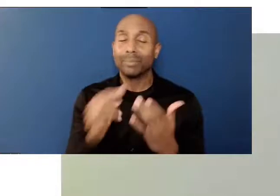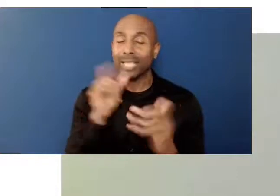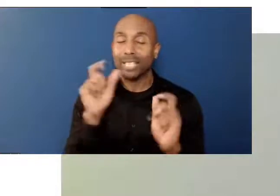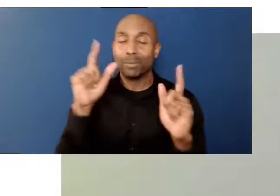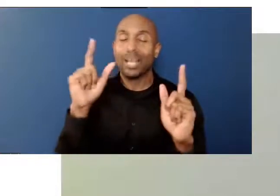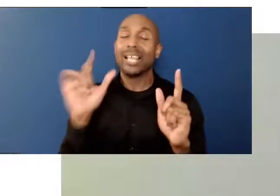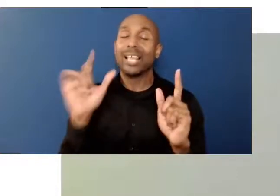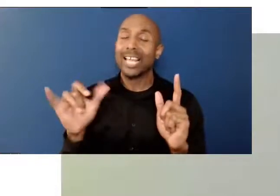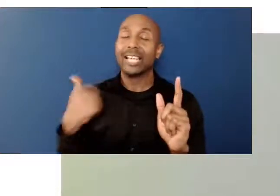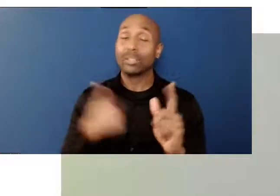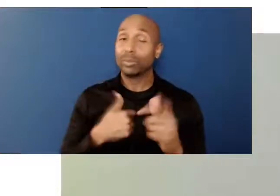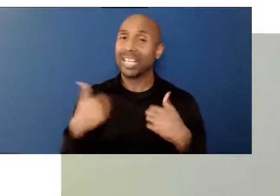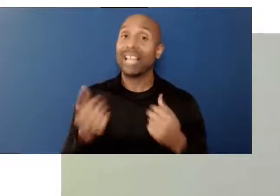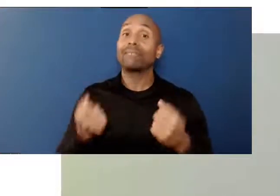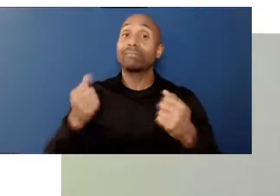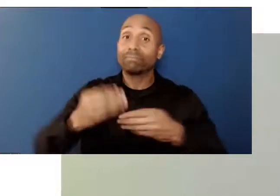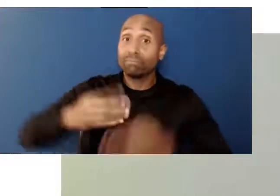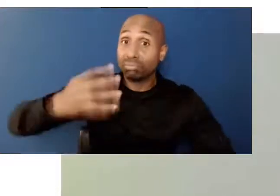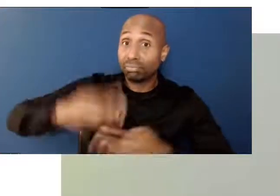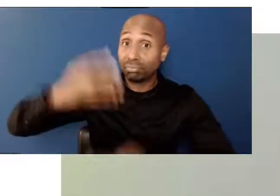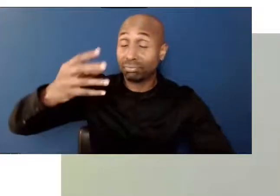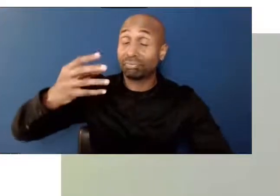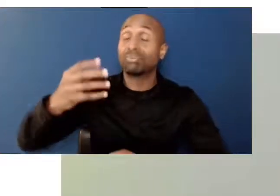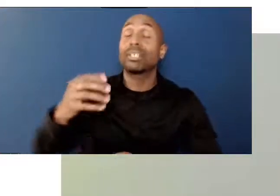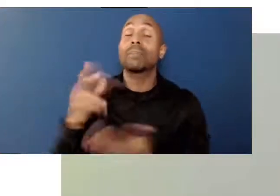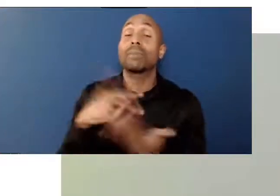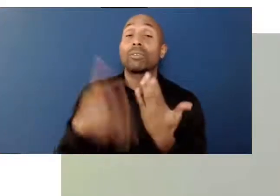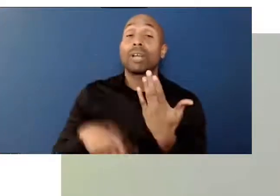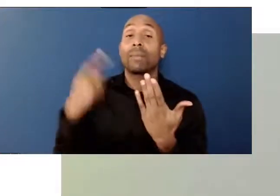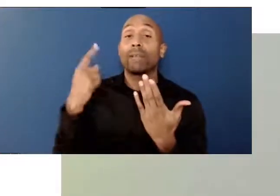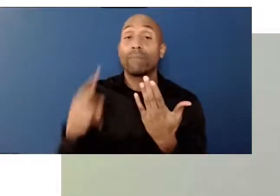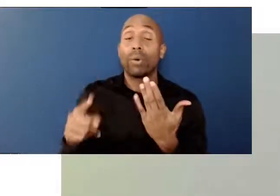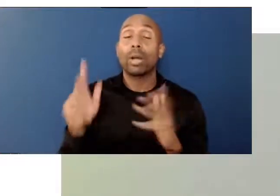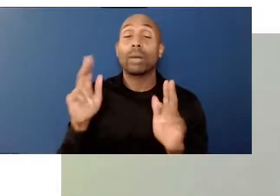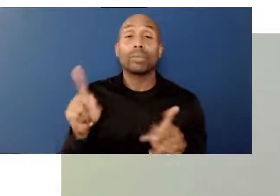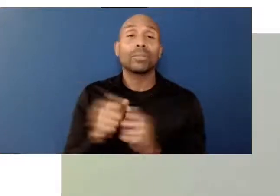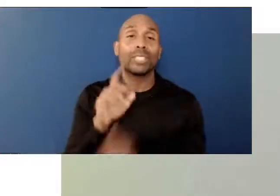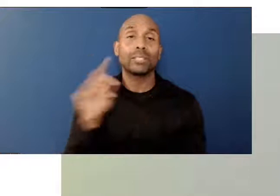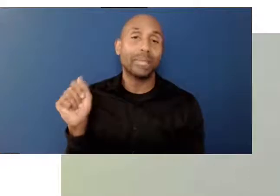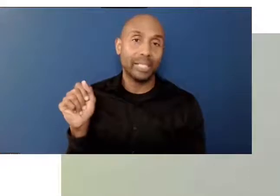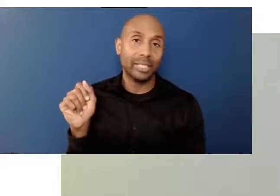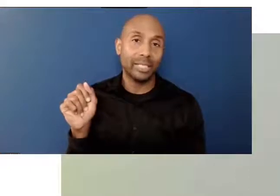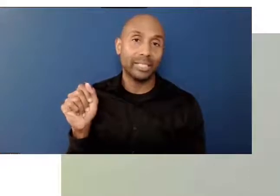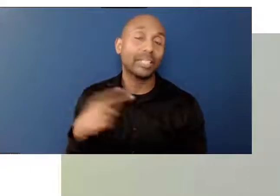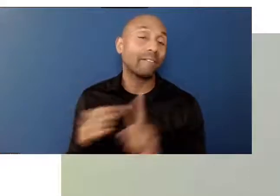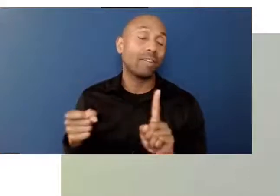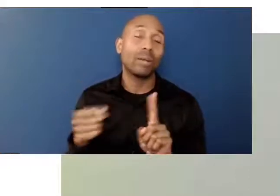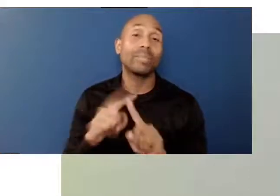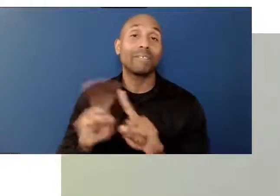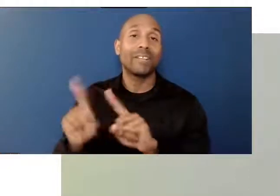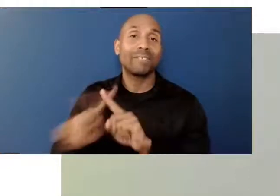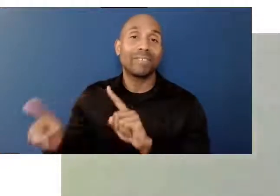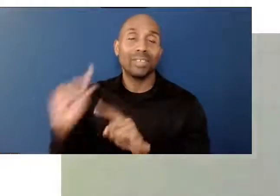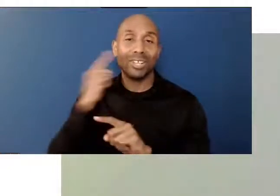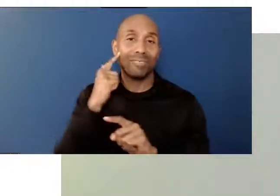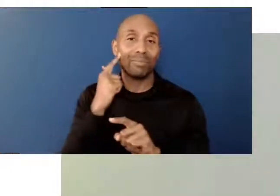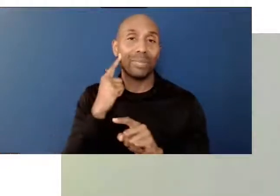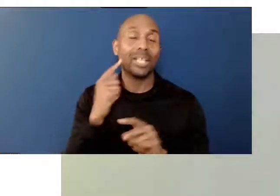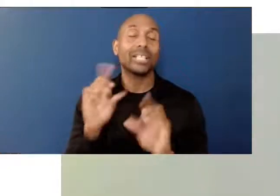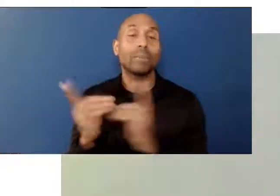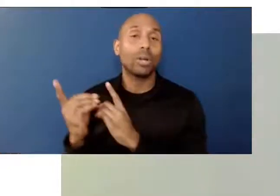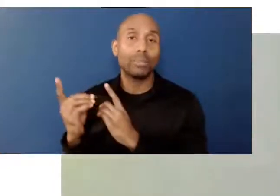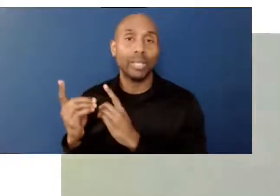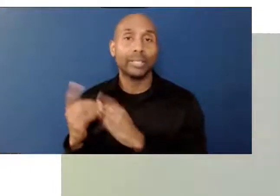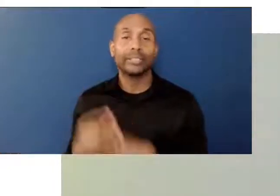Scotians provided by various government departments, whether it supports throughout the education system, including early